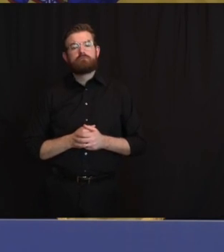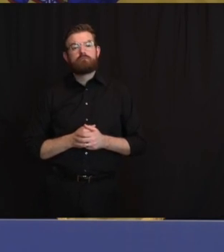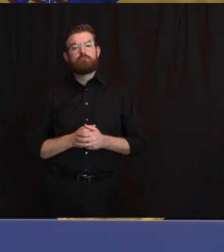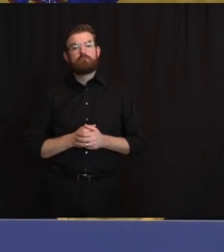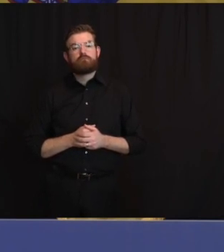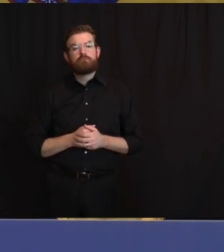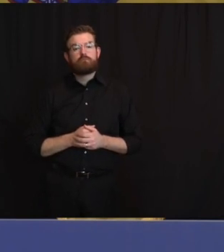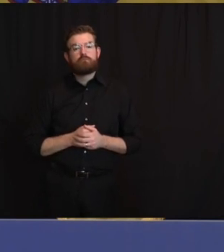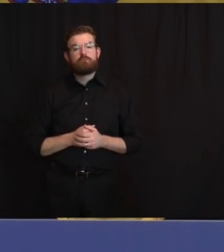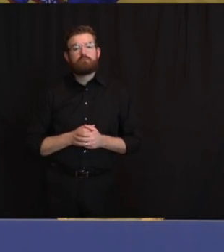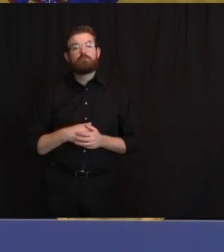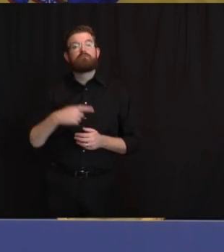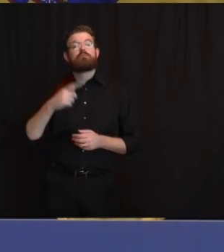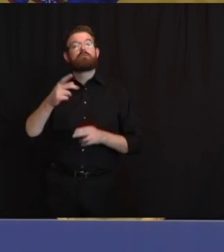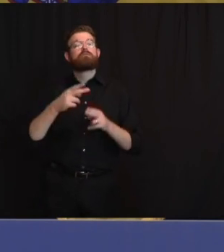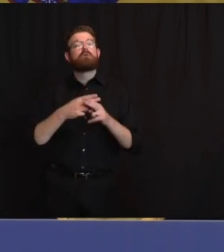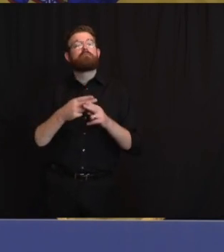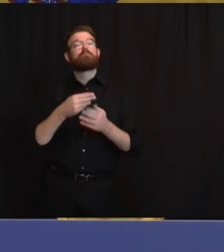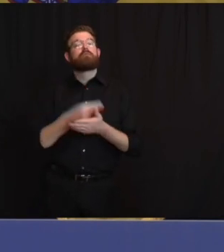be